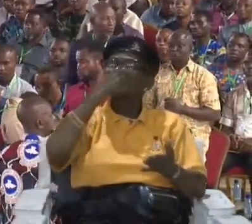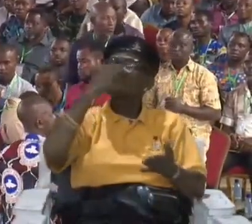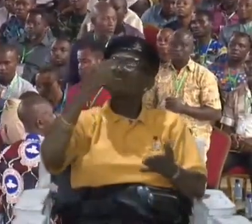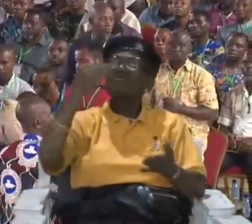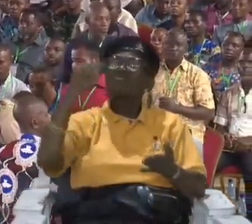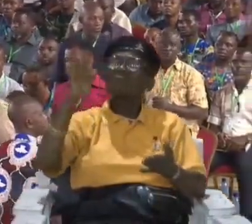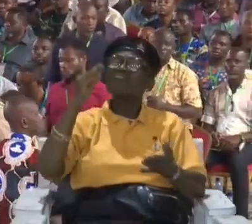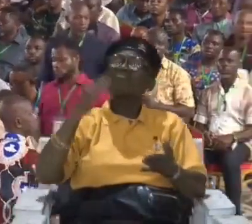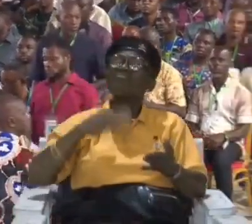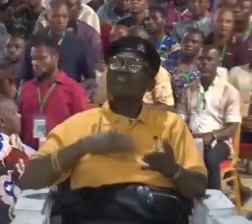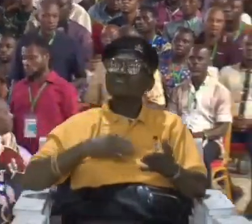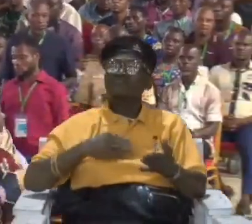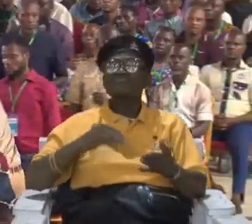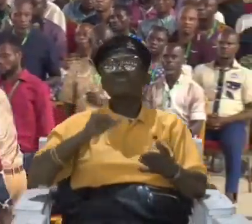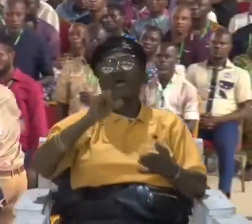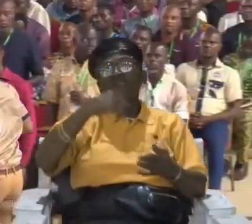see